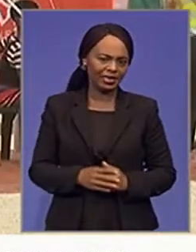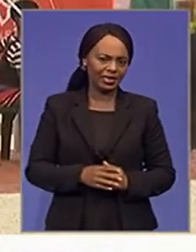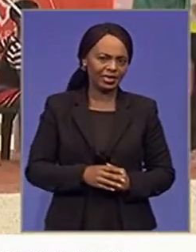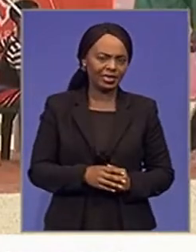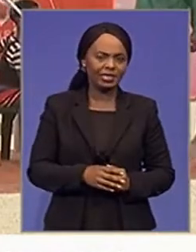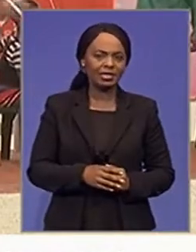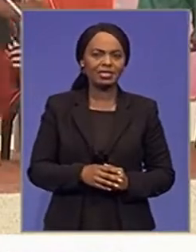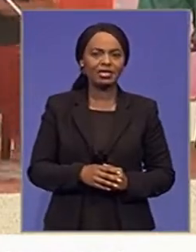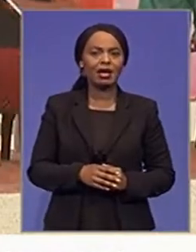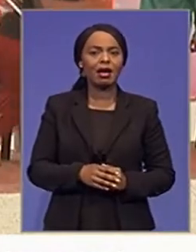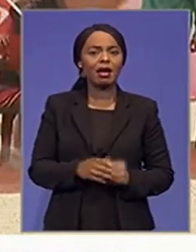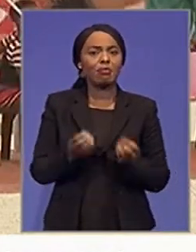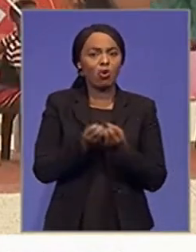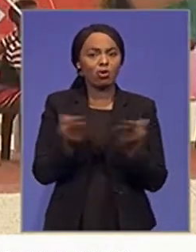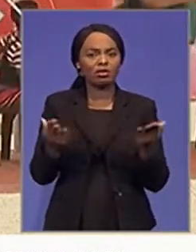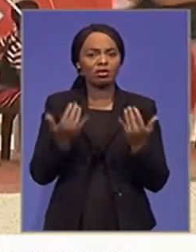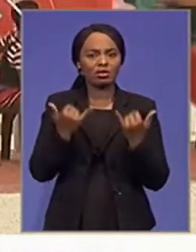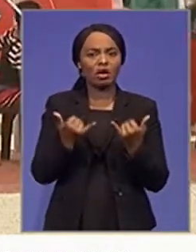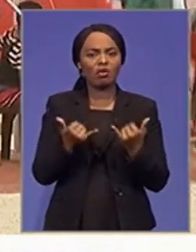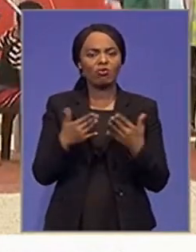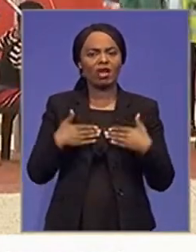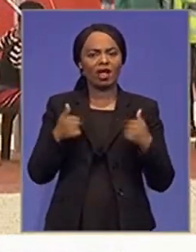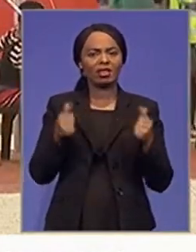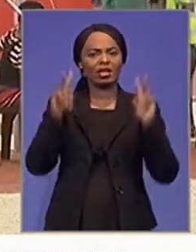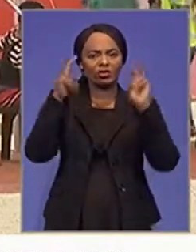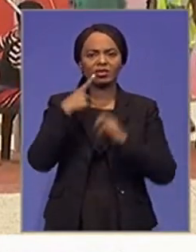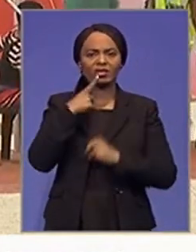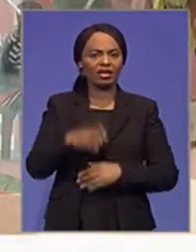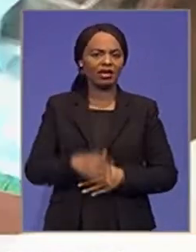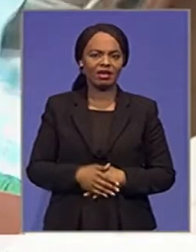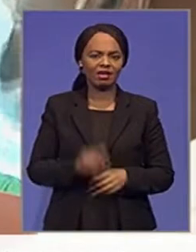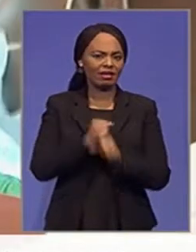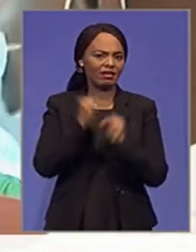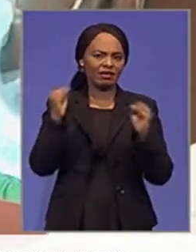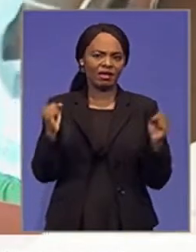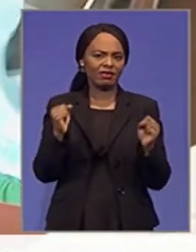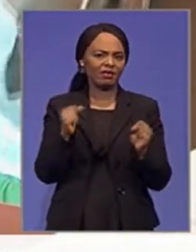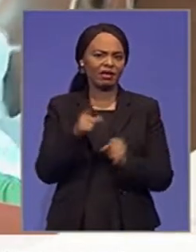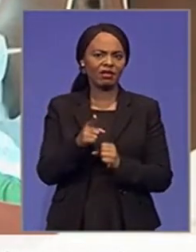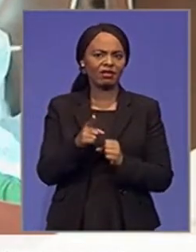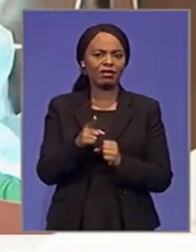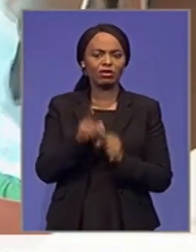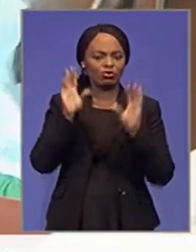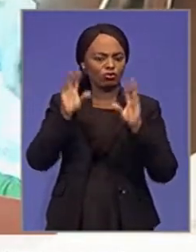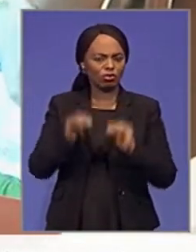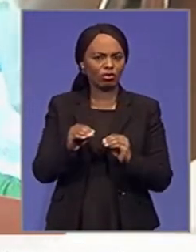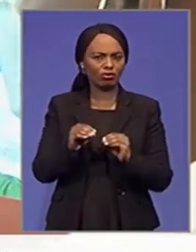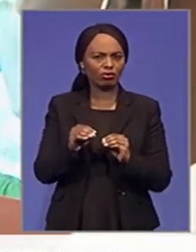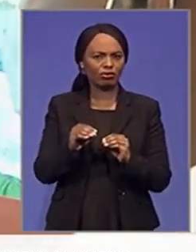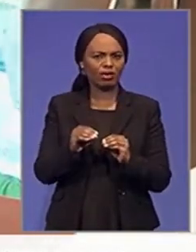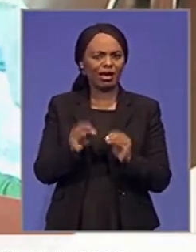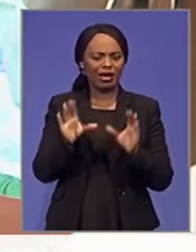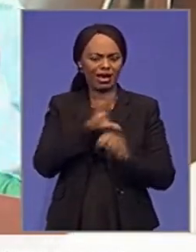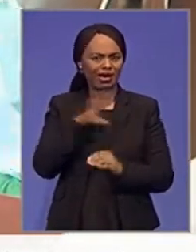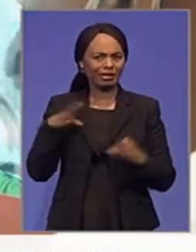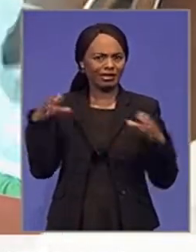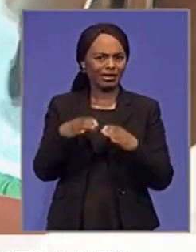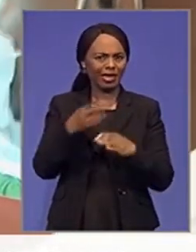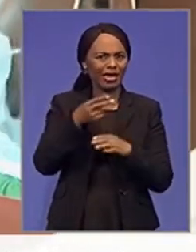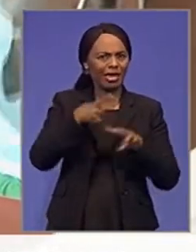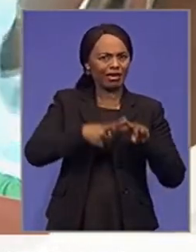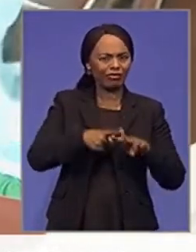pholo mo profenseng ba ganetsana le ntlha ya go phutlhamisiwa ga khansele ya AIDS. After level 5 ka